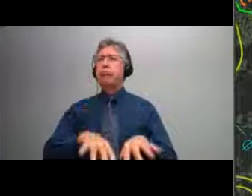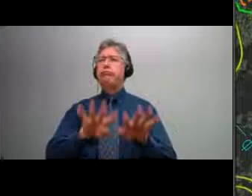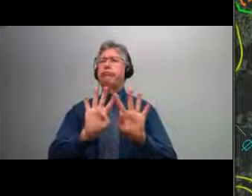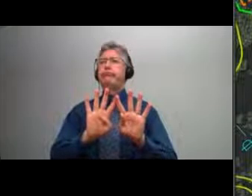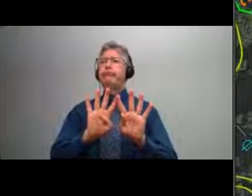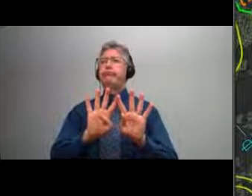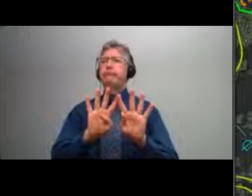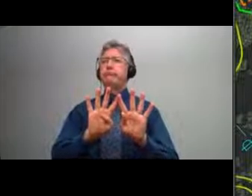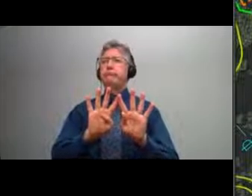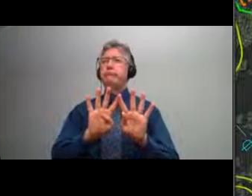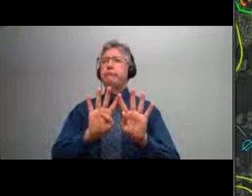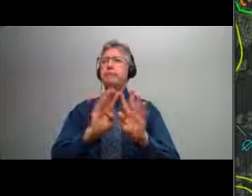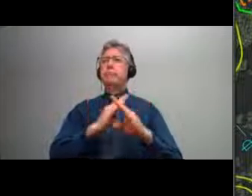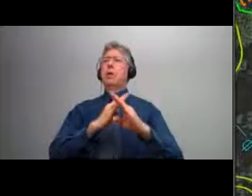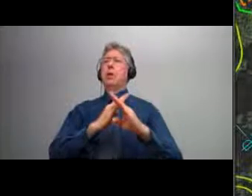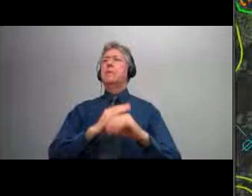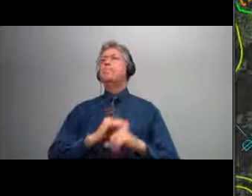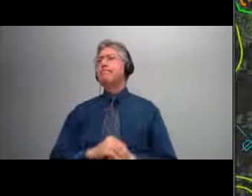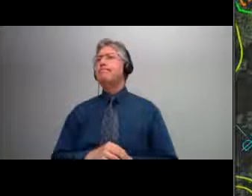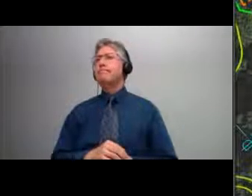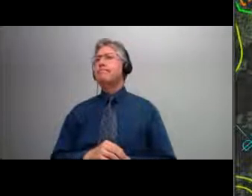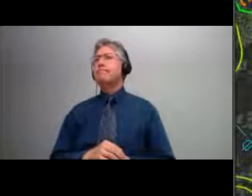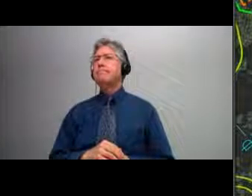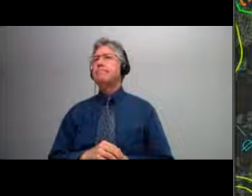median through there